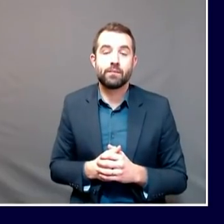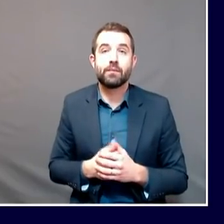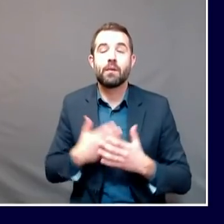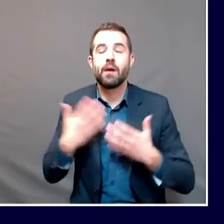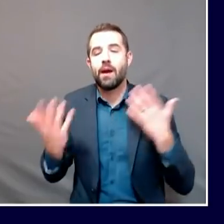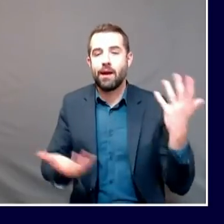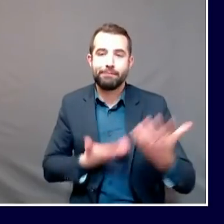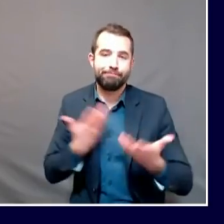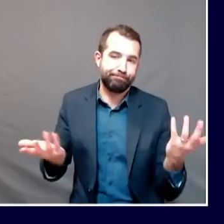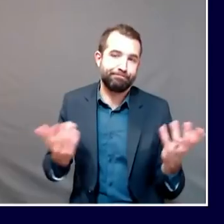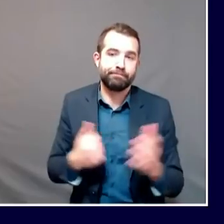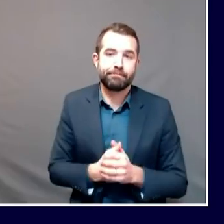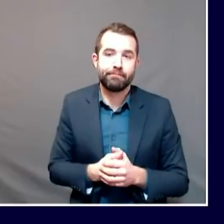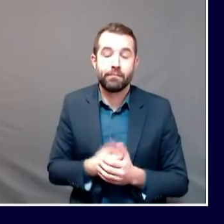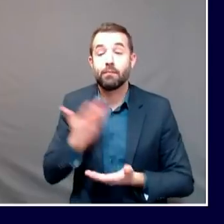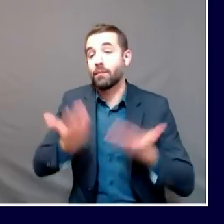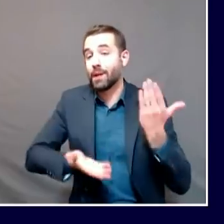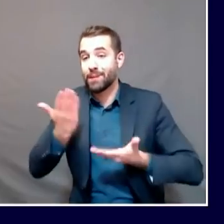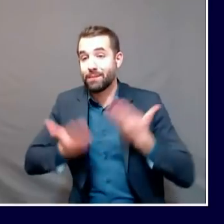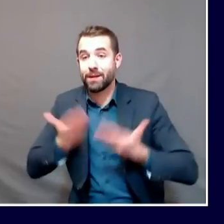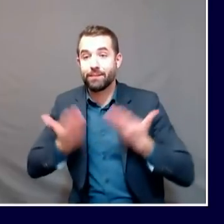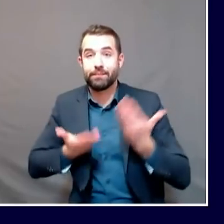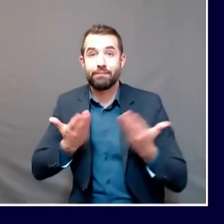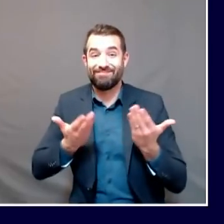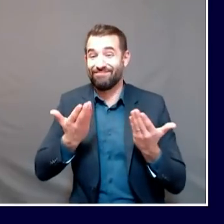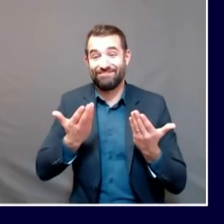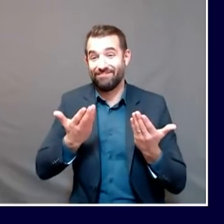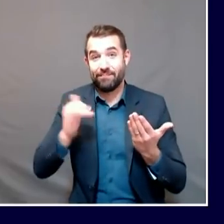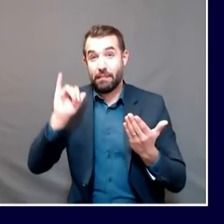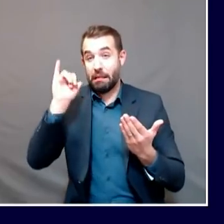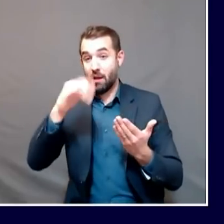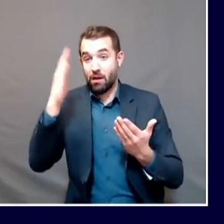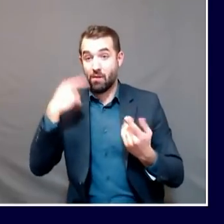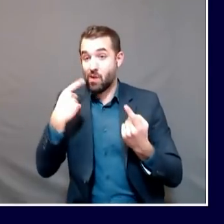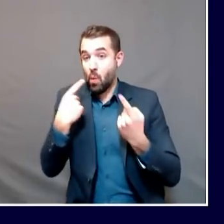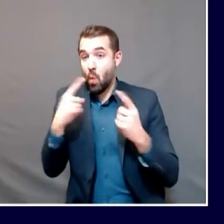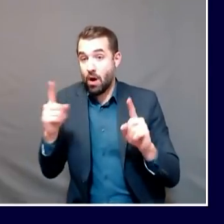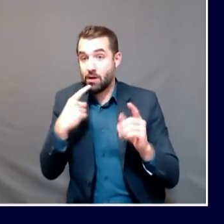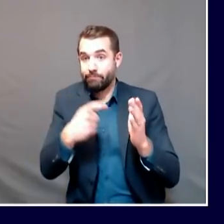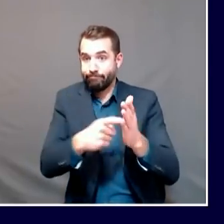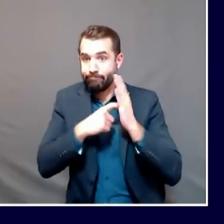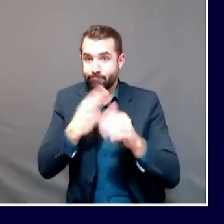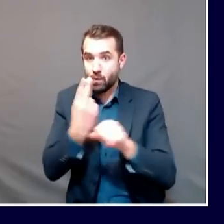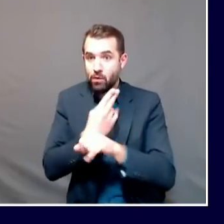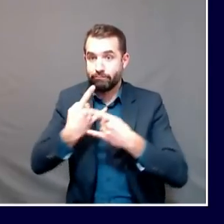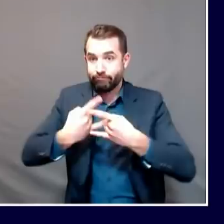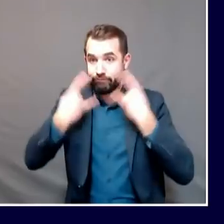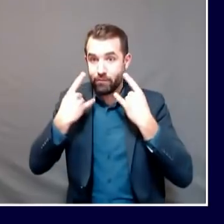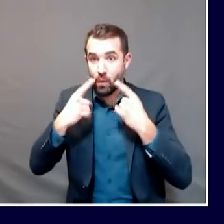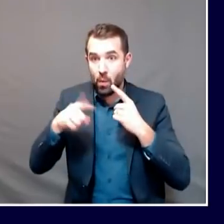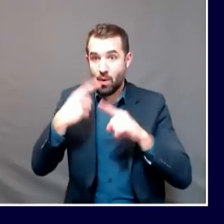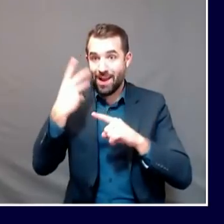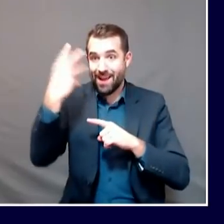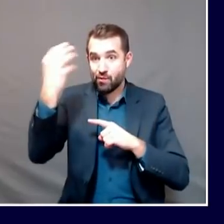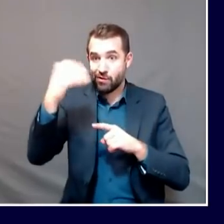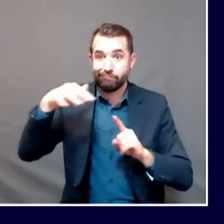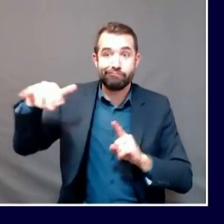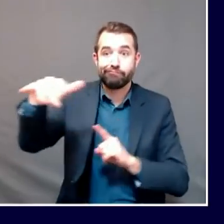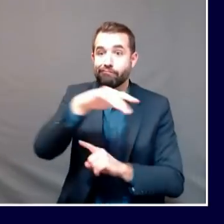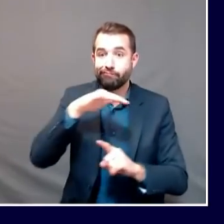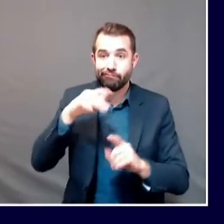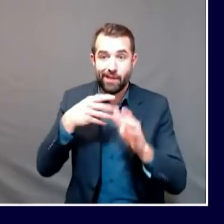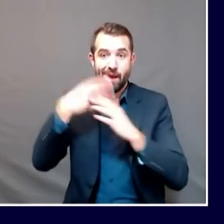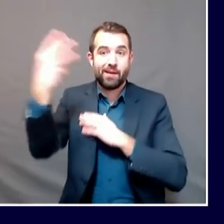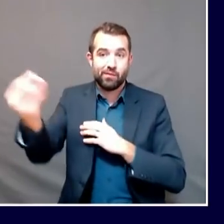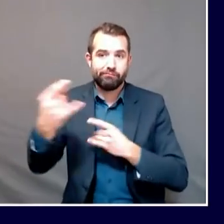perhaps these strengthened mandates will help us keep a lid on things. But again, given the ferocity, it's great that Maine was able to hold out, but